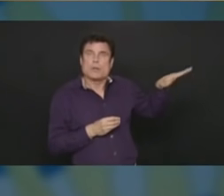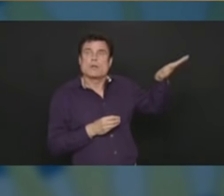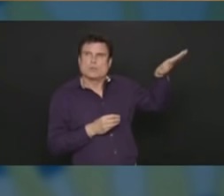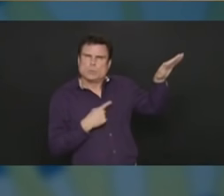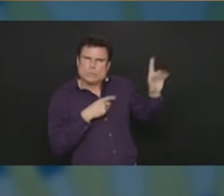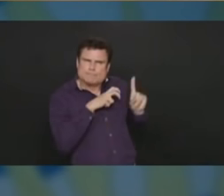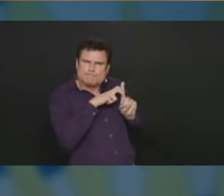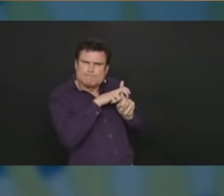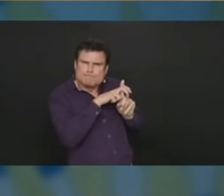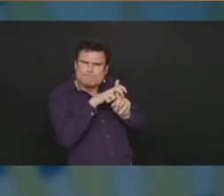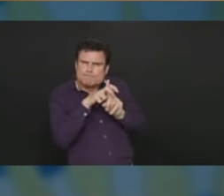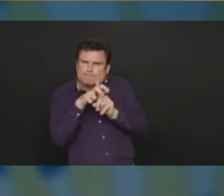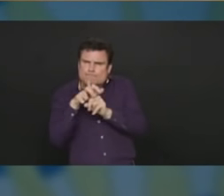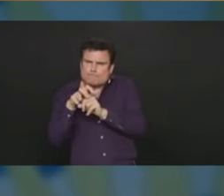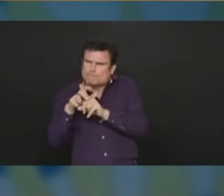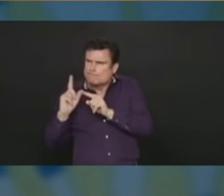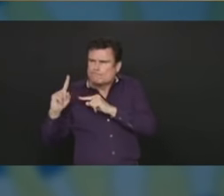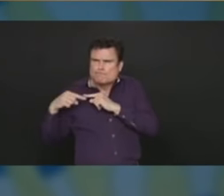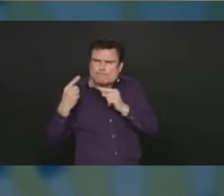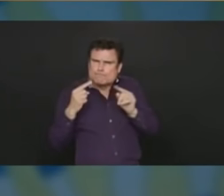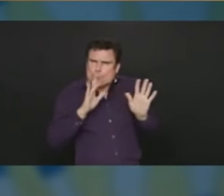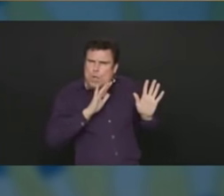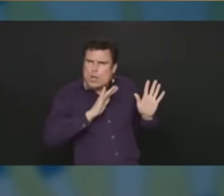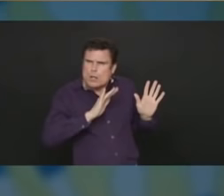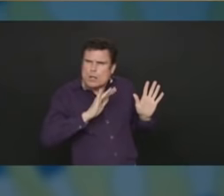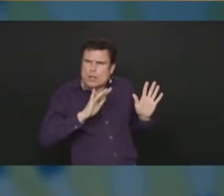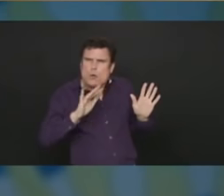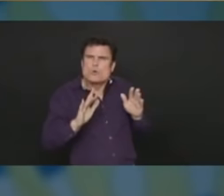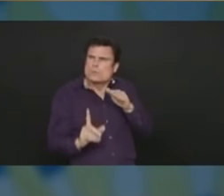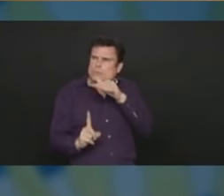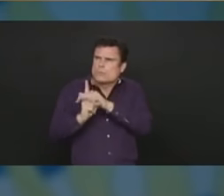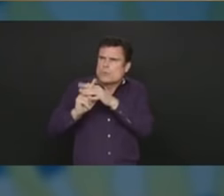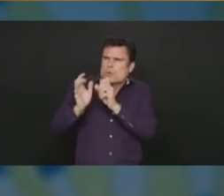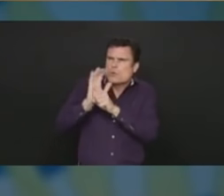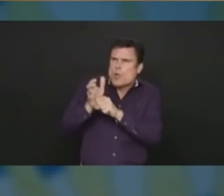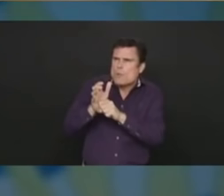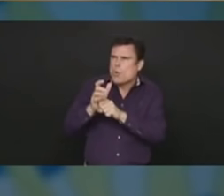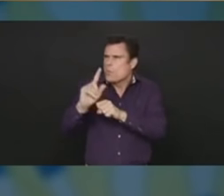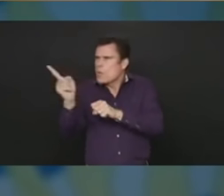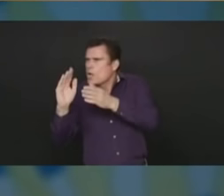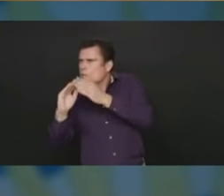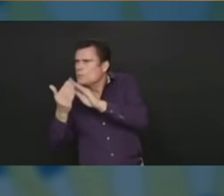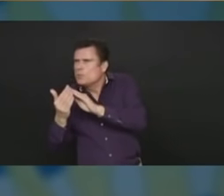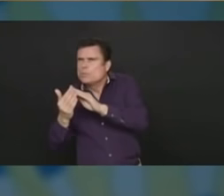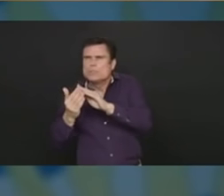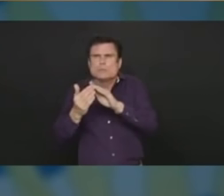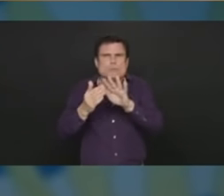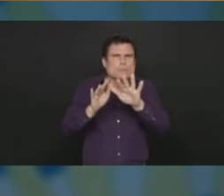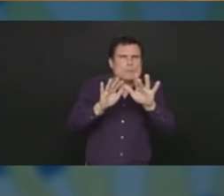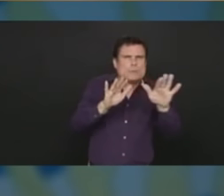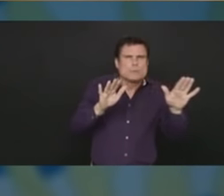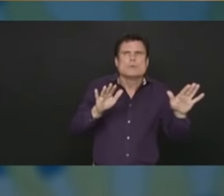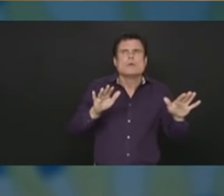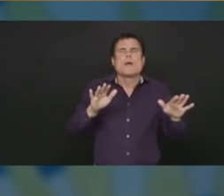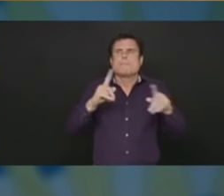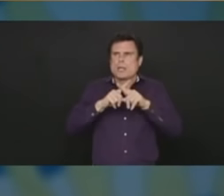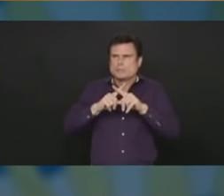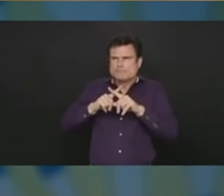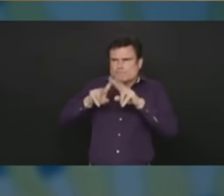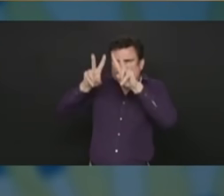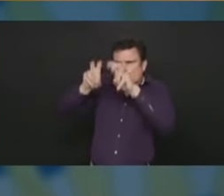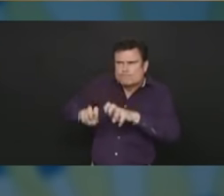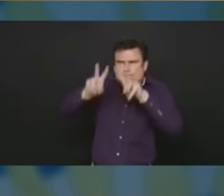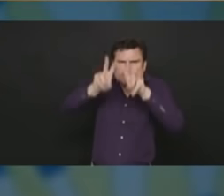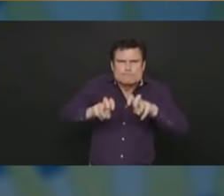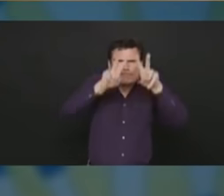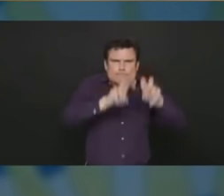cases diagnosed in the community, as well as those in hospital and those in ICU. And this helps us understand where we